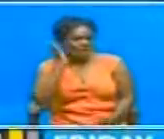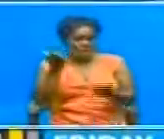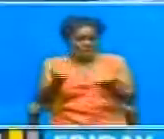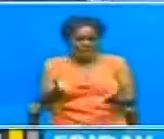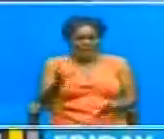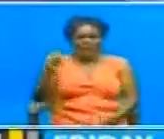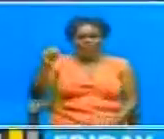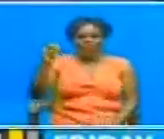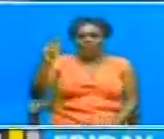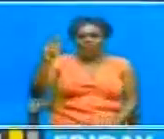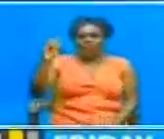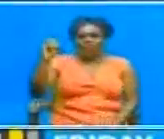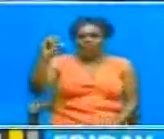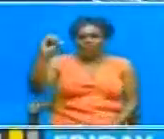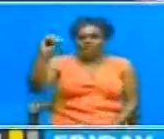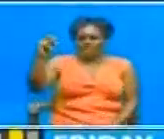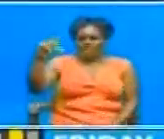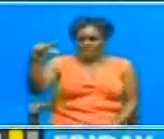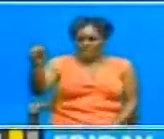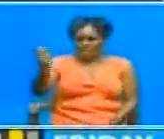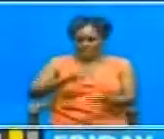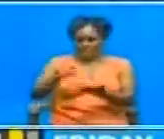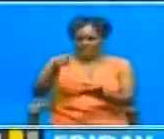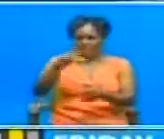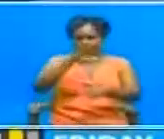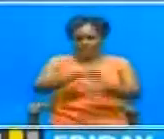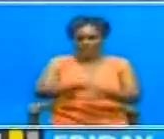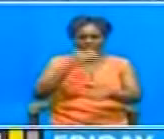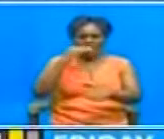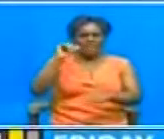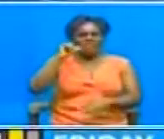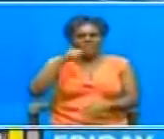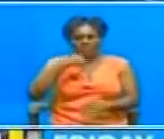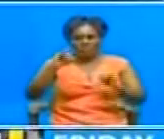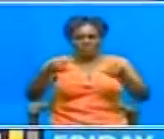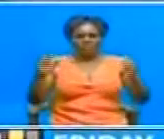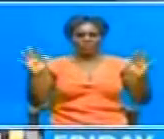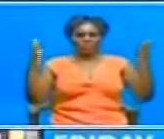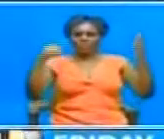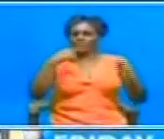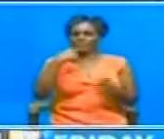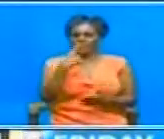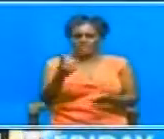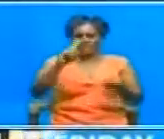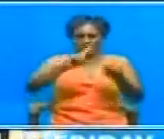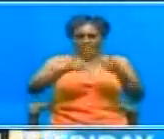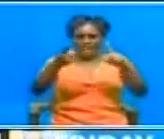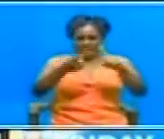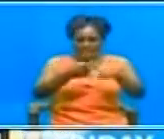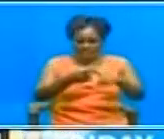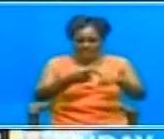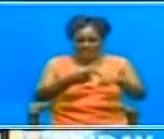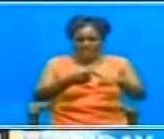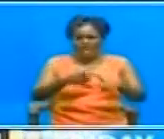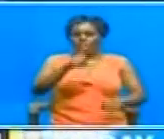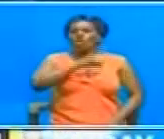slated to take over as a Secretary to the Cabinet. He has received this latest news with jubilation, telling the Standard, and I quote,